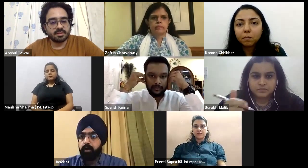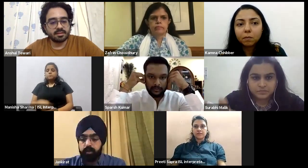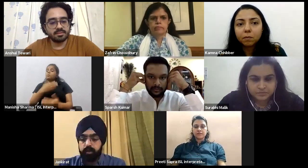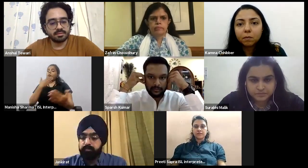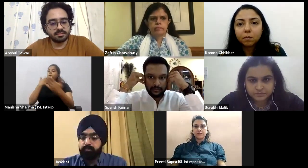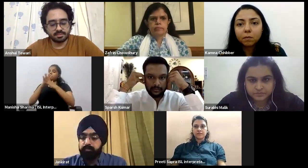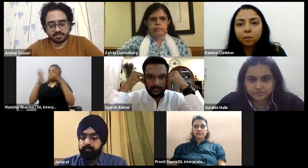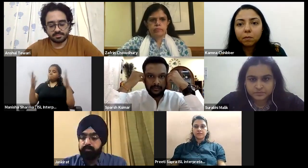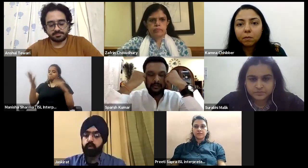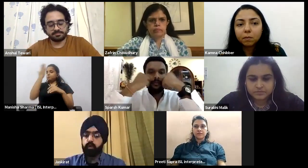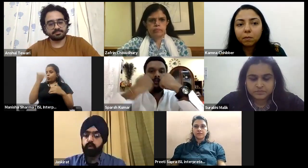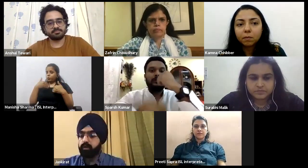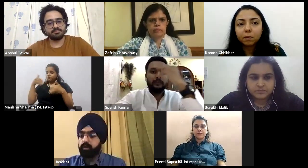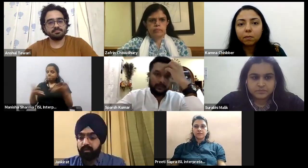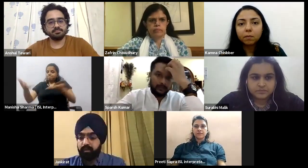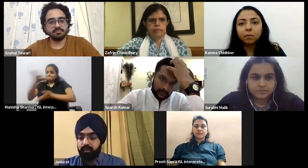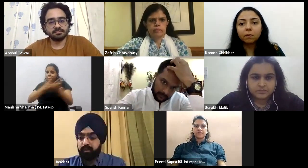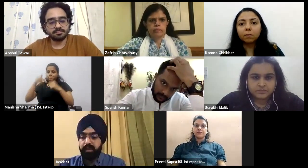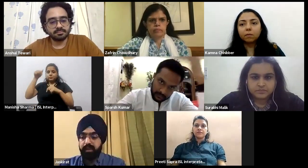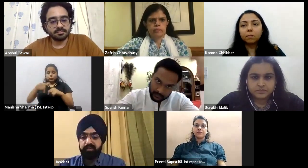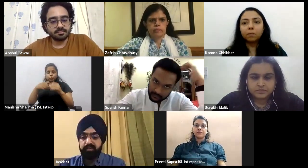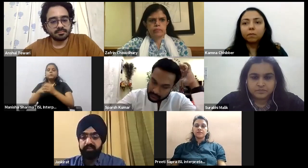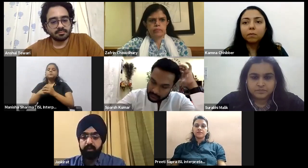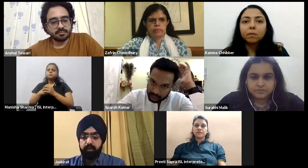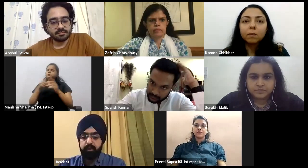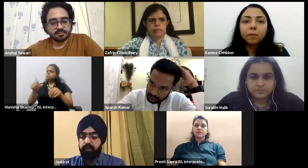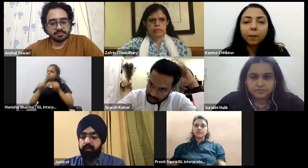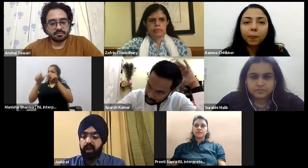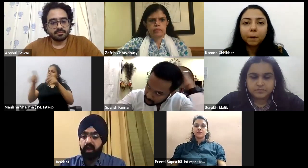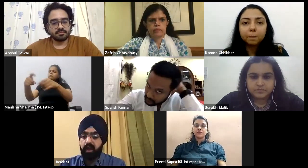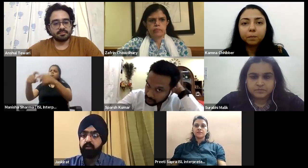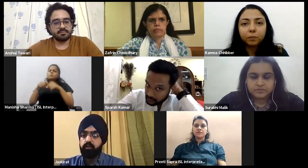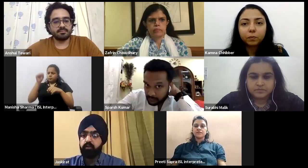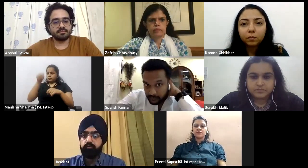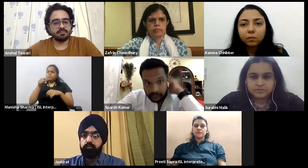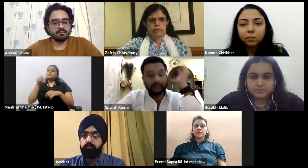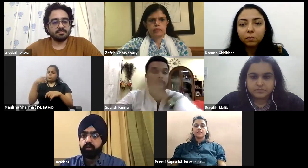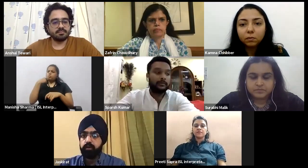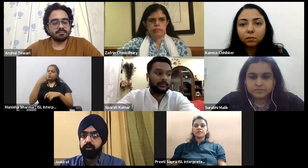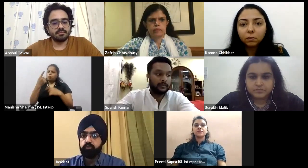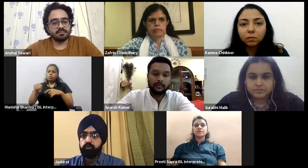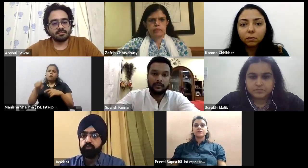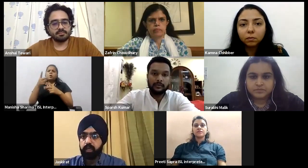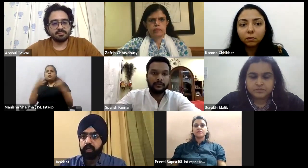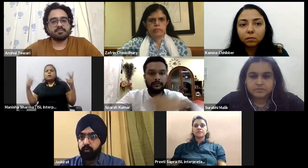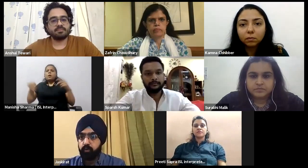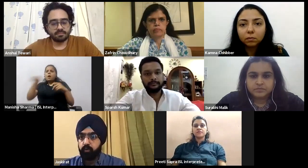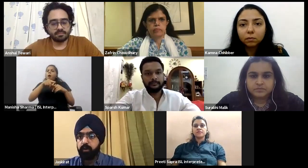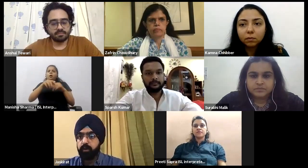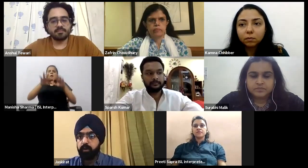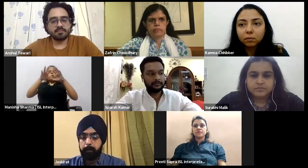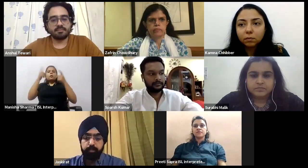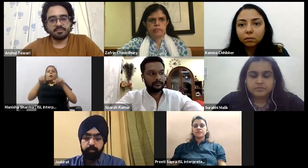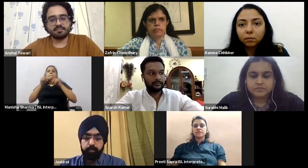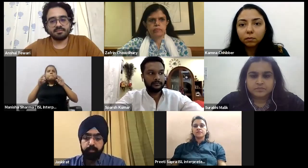Well, thanks very much for having me on your discussion, Anshul. To answer your question, of course, there's this famous saying that says that a lie travels halfway across the world